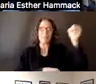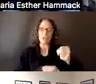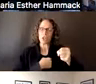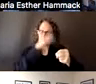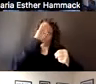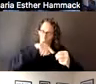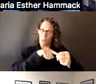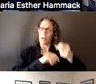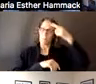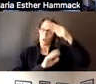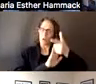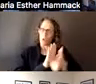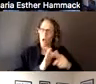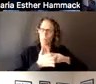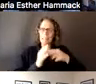Unfortunately, by